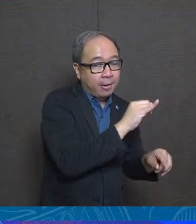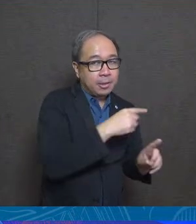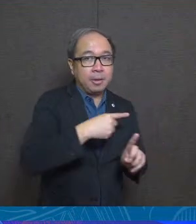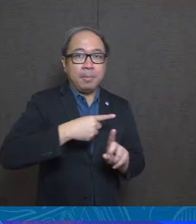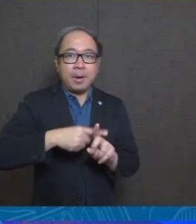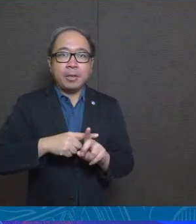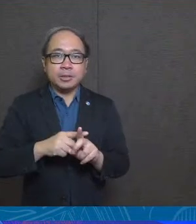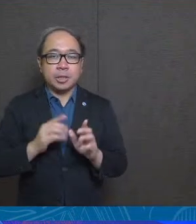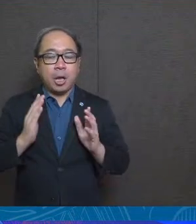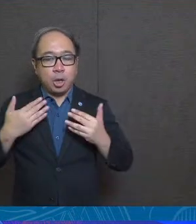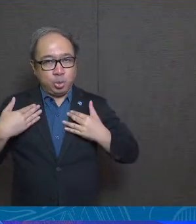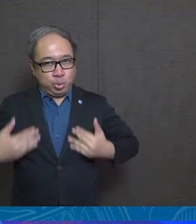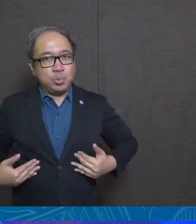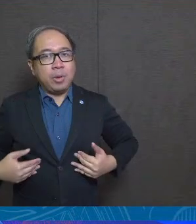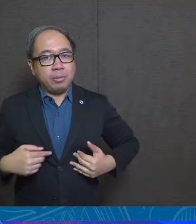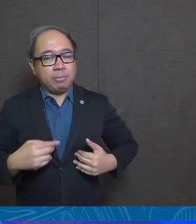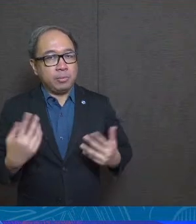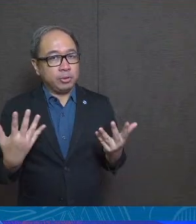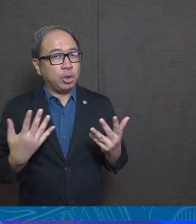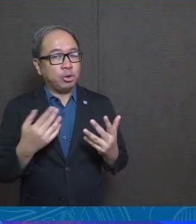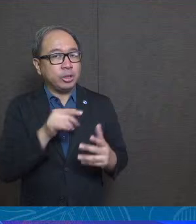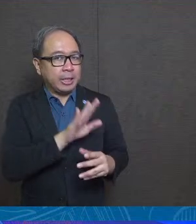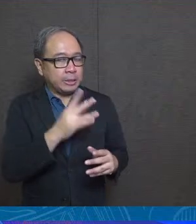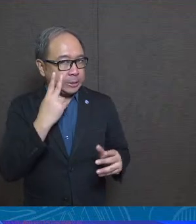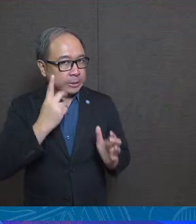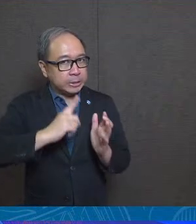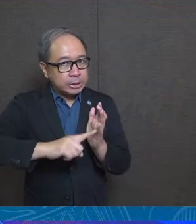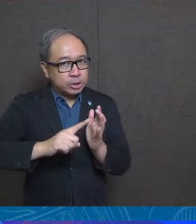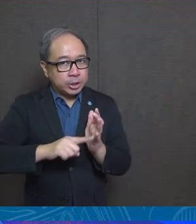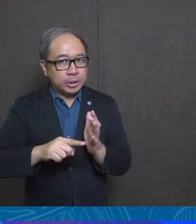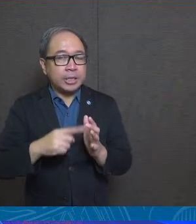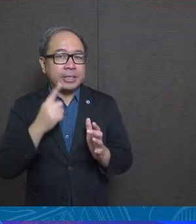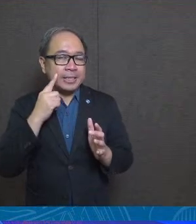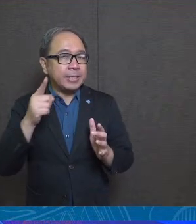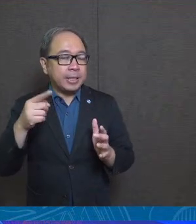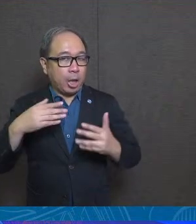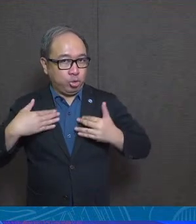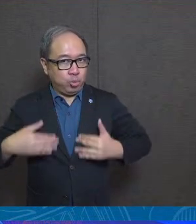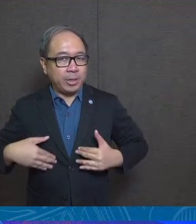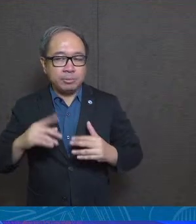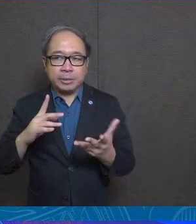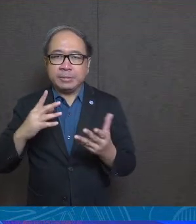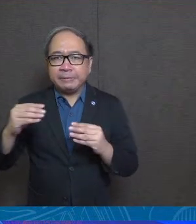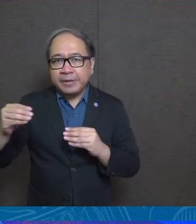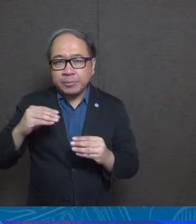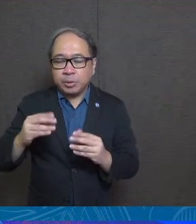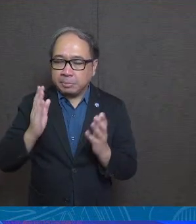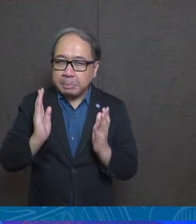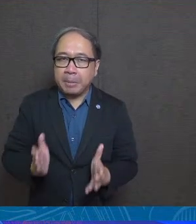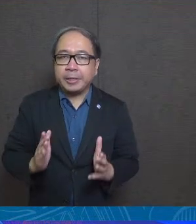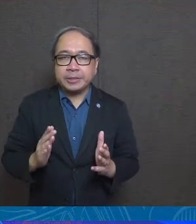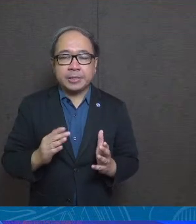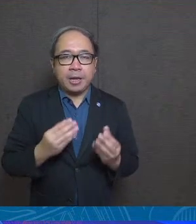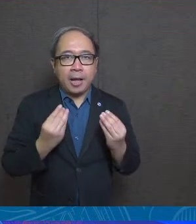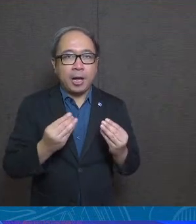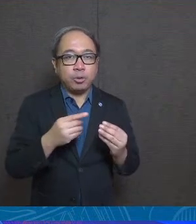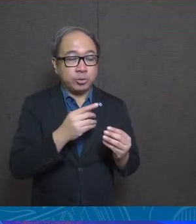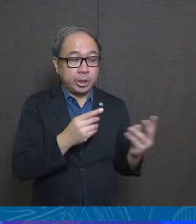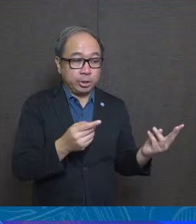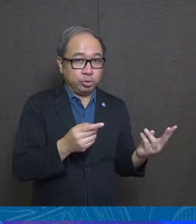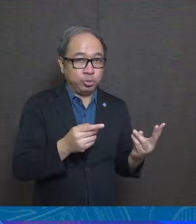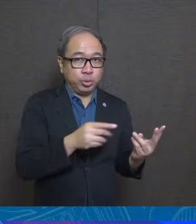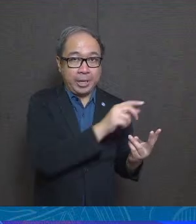great and powerful technology, but it's not perfect. But the human intelligence is very flexible and great. So we need to multiply those